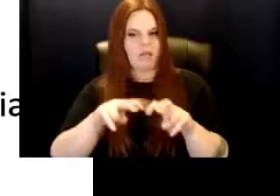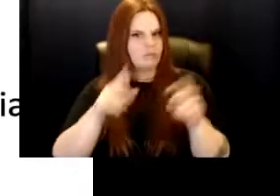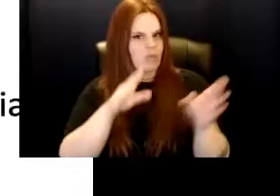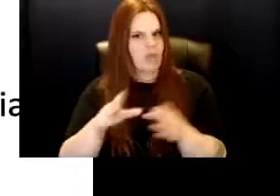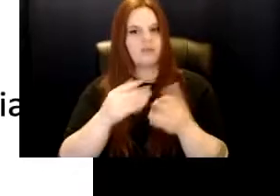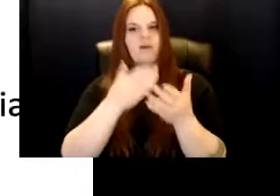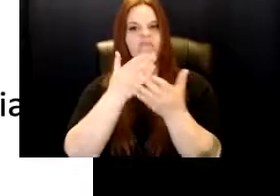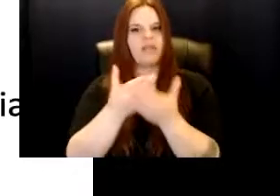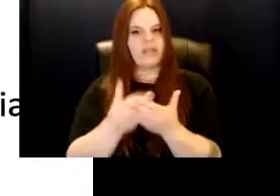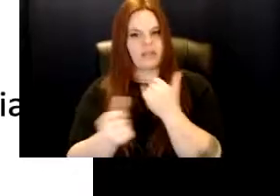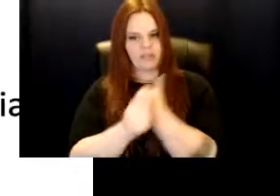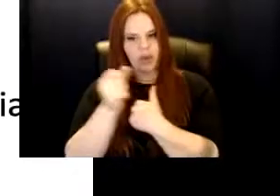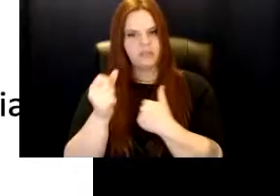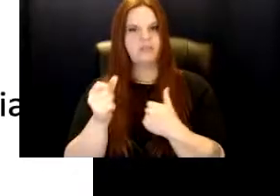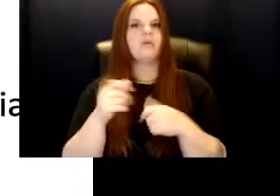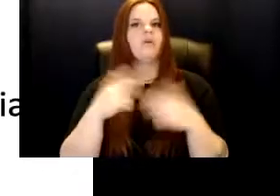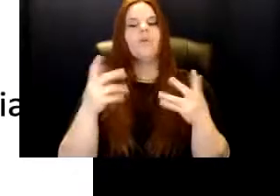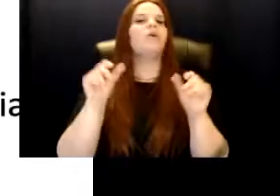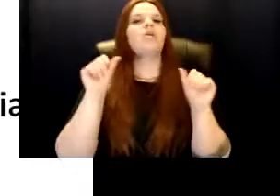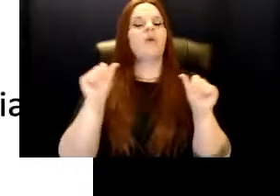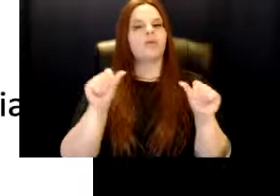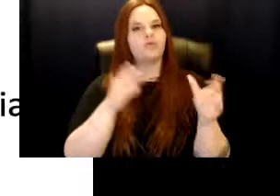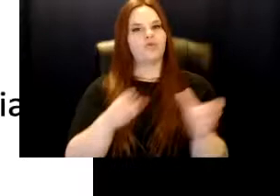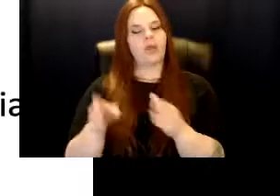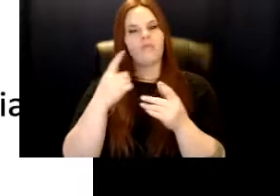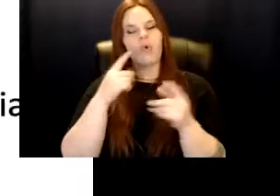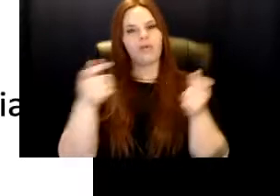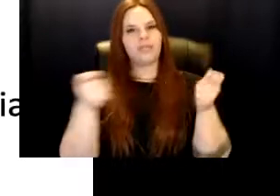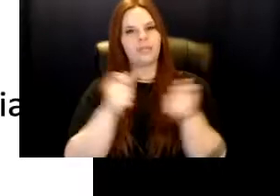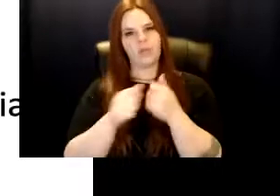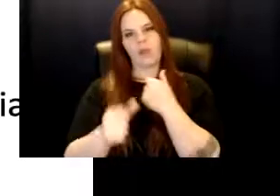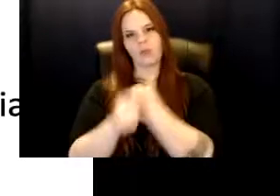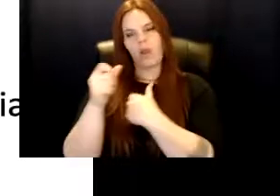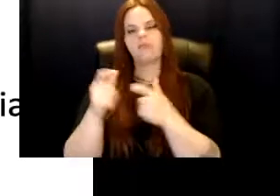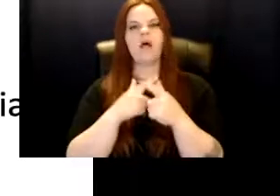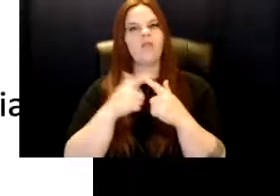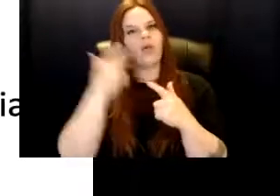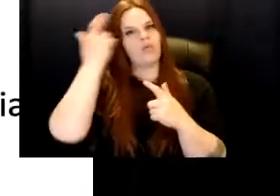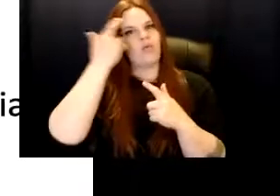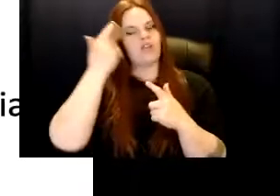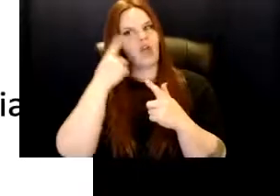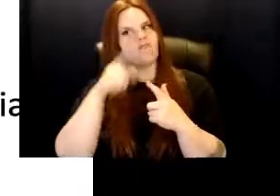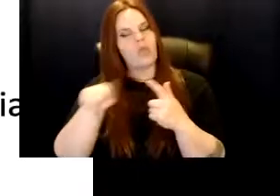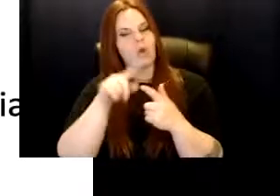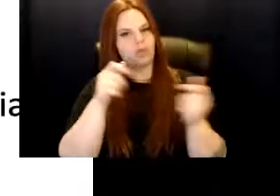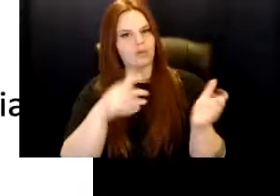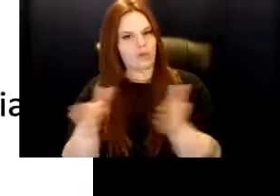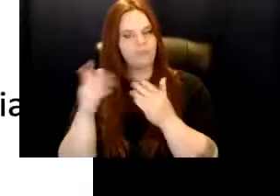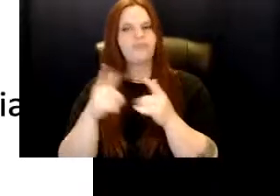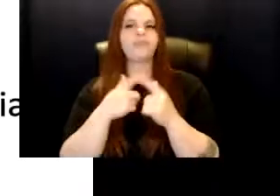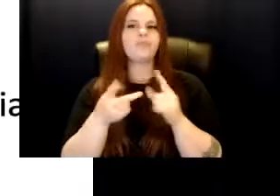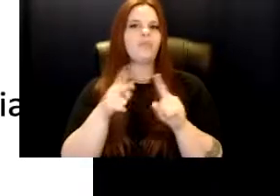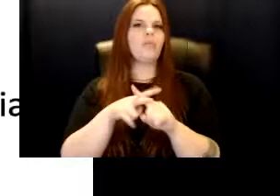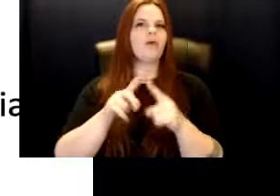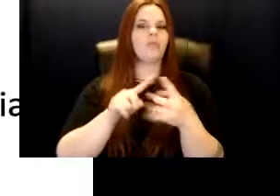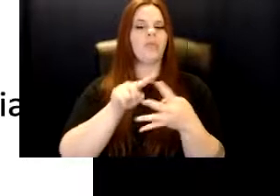validity threats? What are the possible strategies for dealing with those threats? And then the rationale for those strategies. And we applied them to our